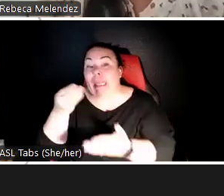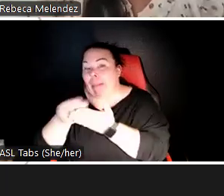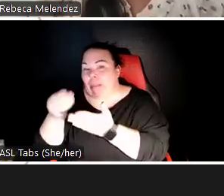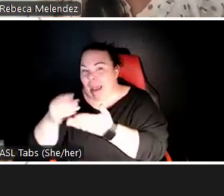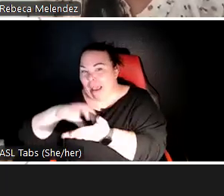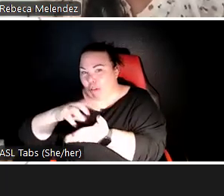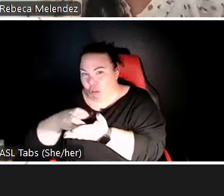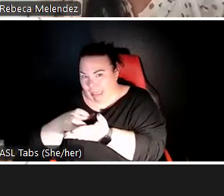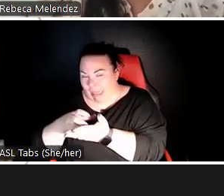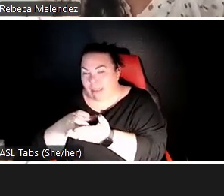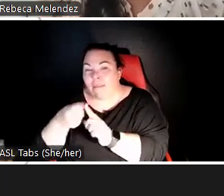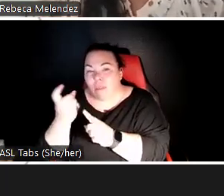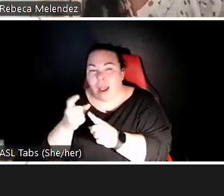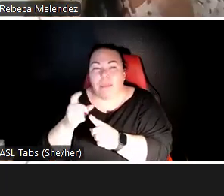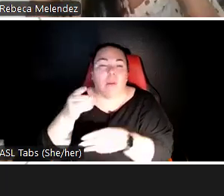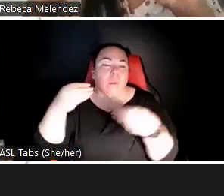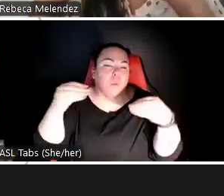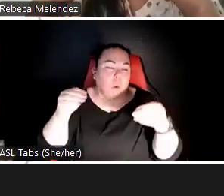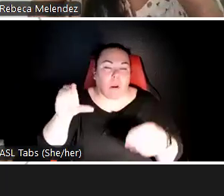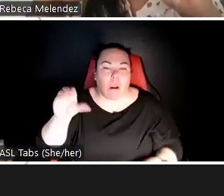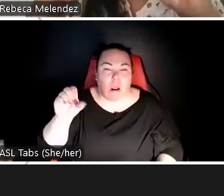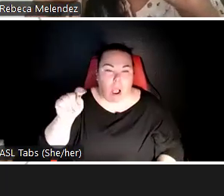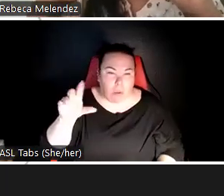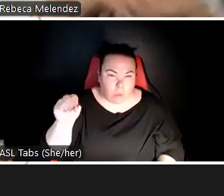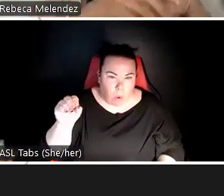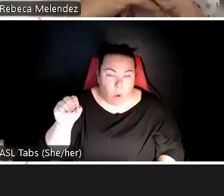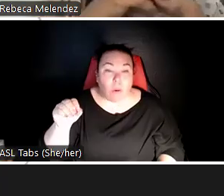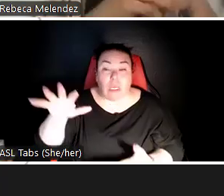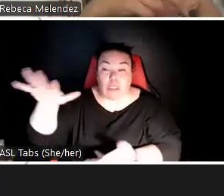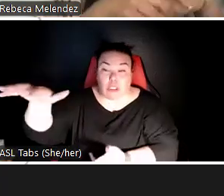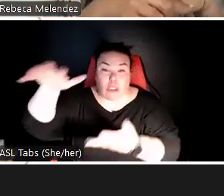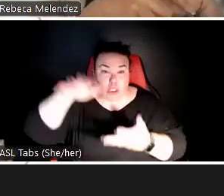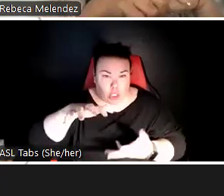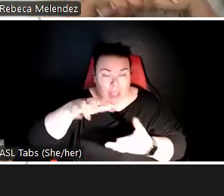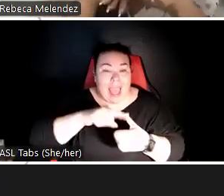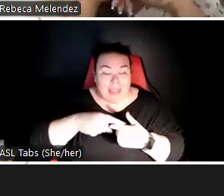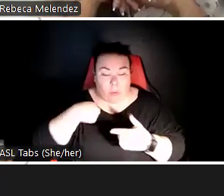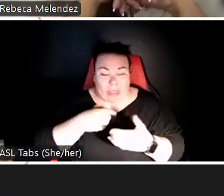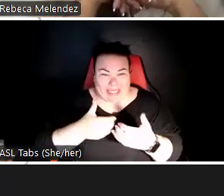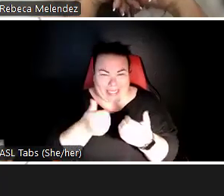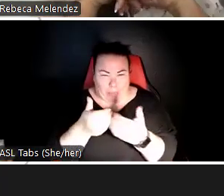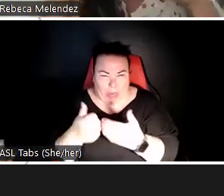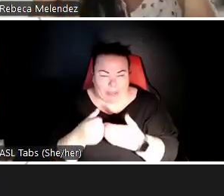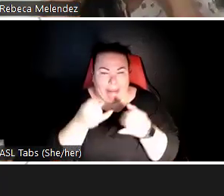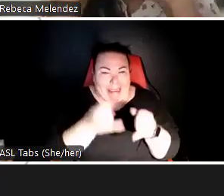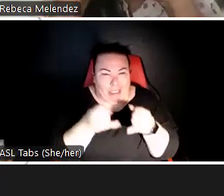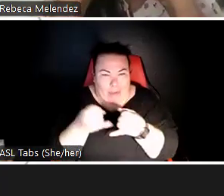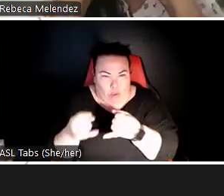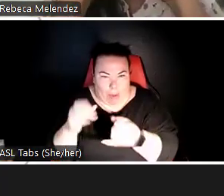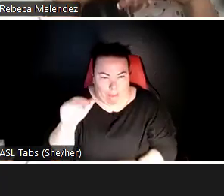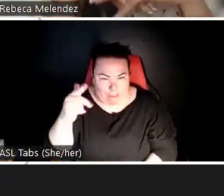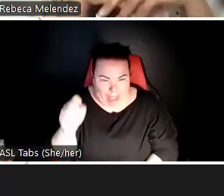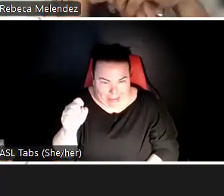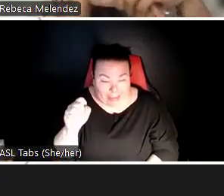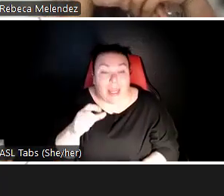for Health Cares About Domestic Violence Day. We package them into individual cellophane bags, and we have a sticker on